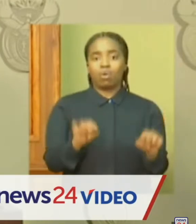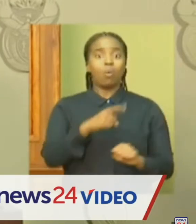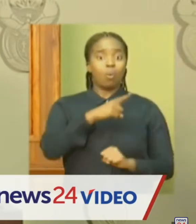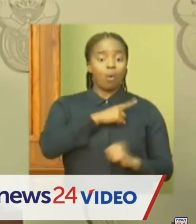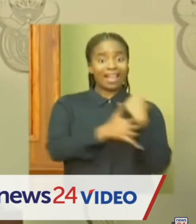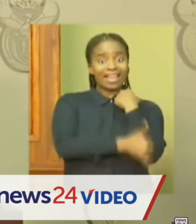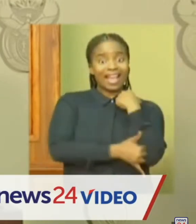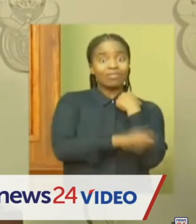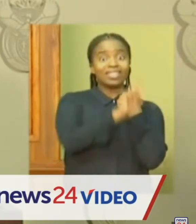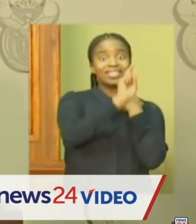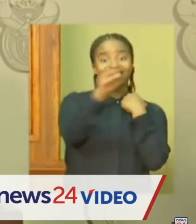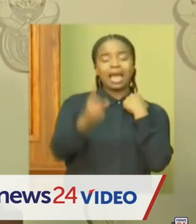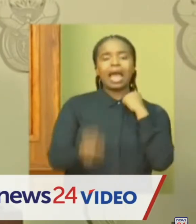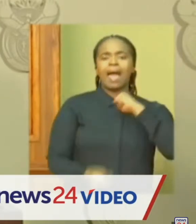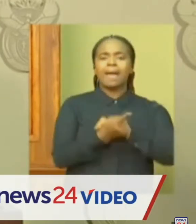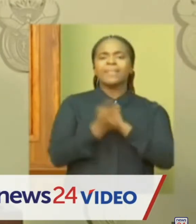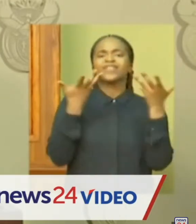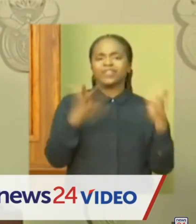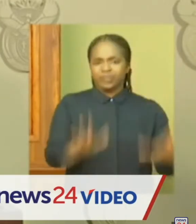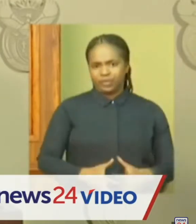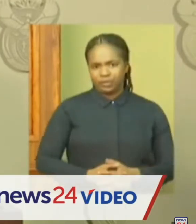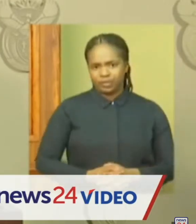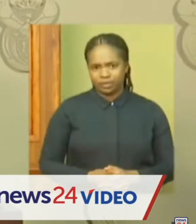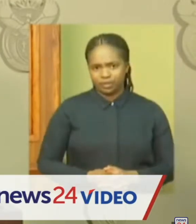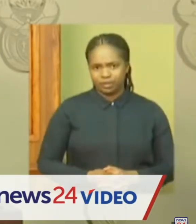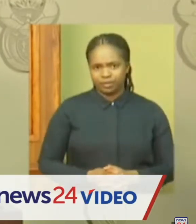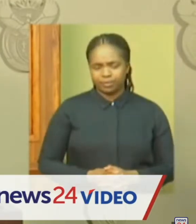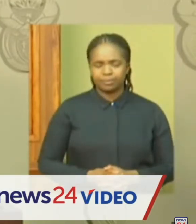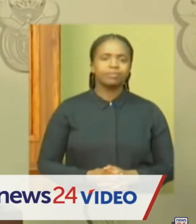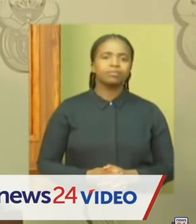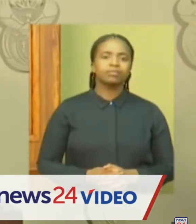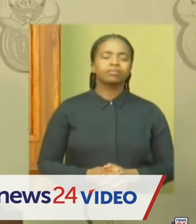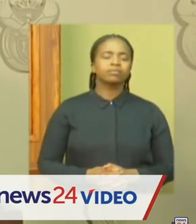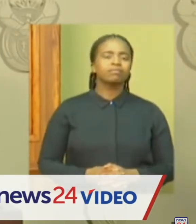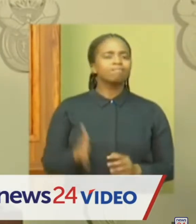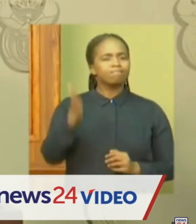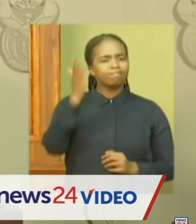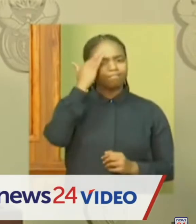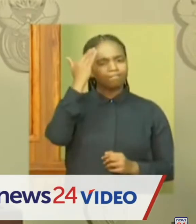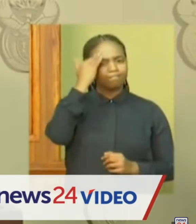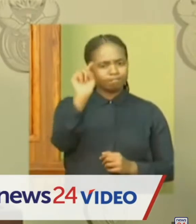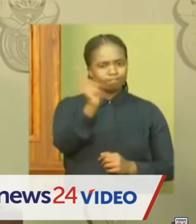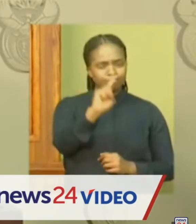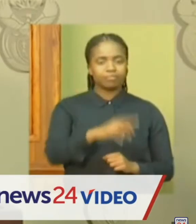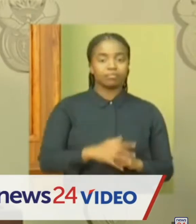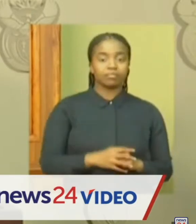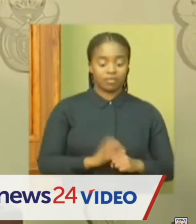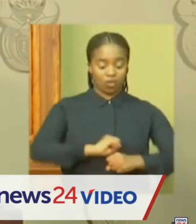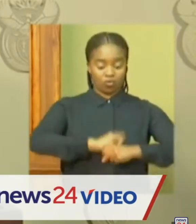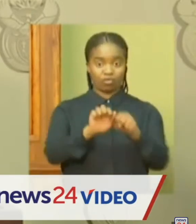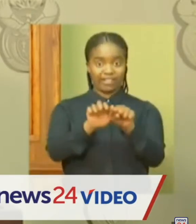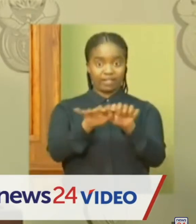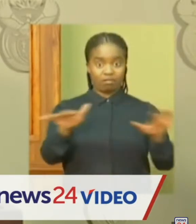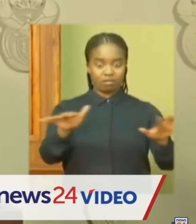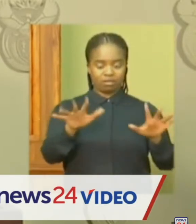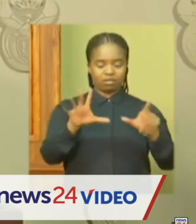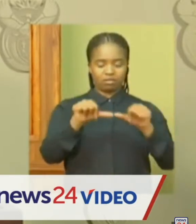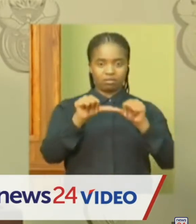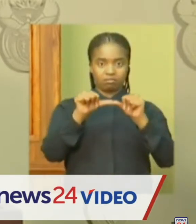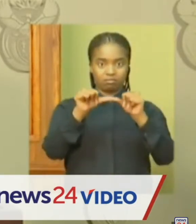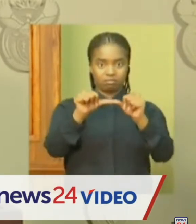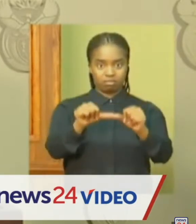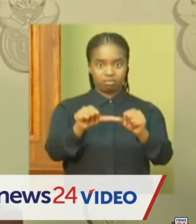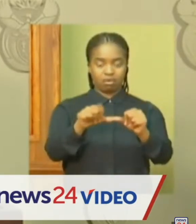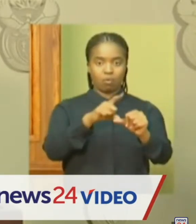many other countries. We also know that the coronavirus will continue to be a